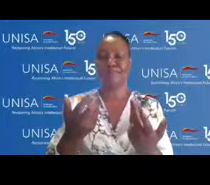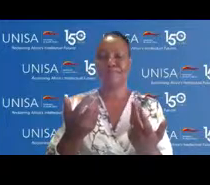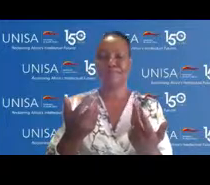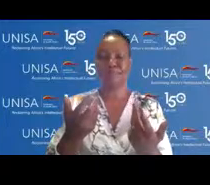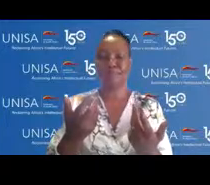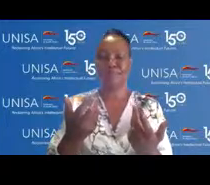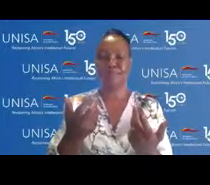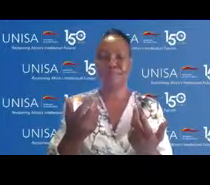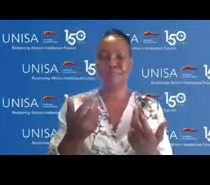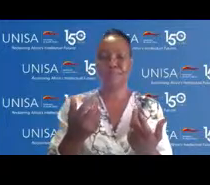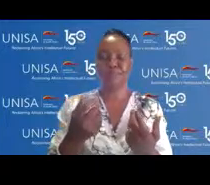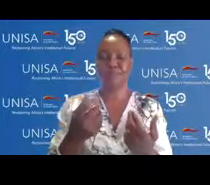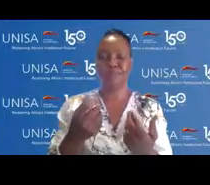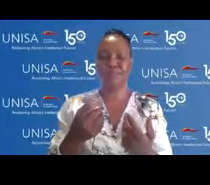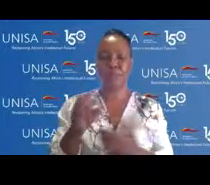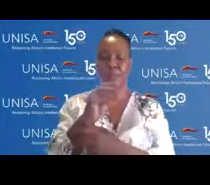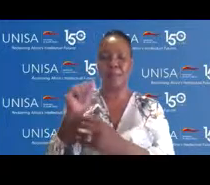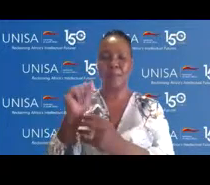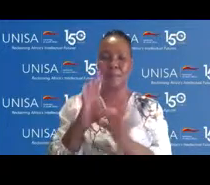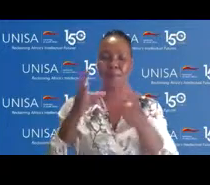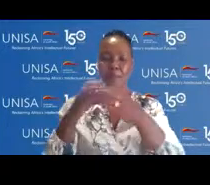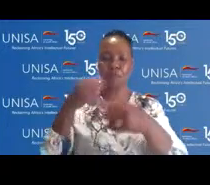that we're working with currently.